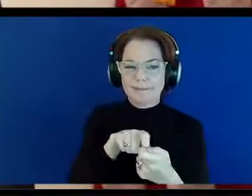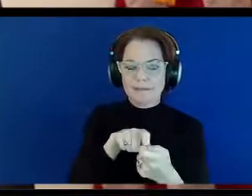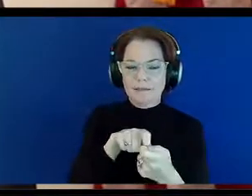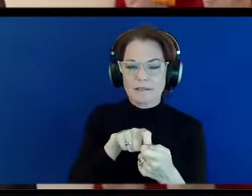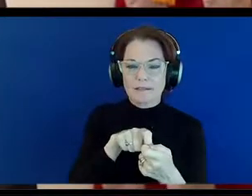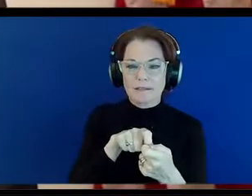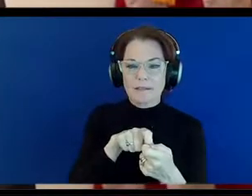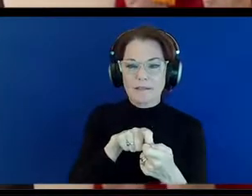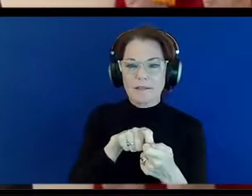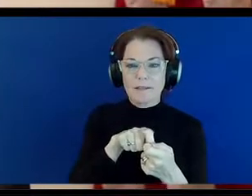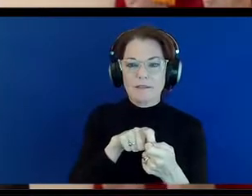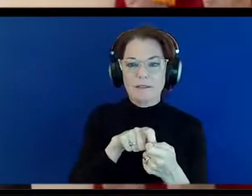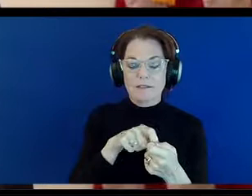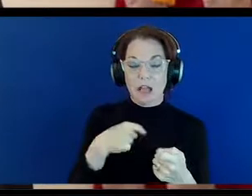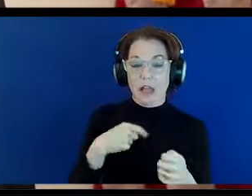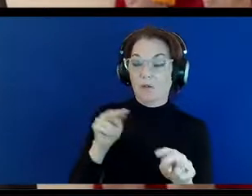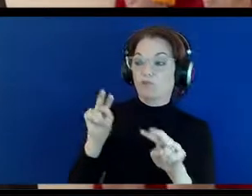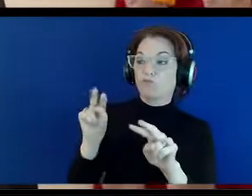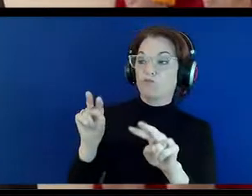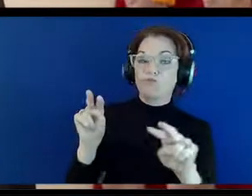hear it a lot out in the field, and